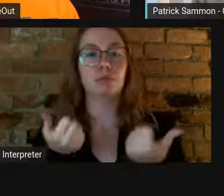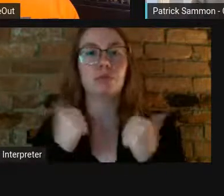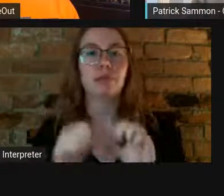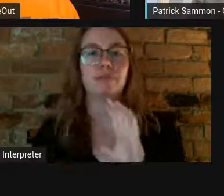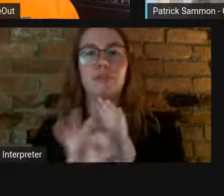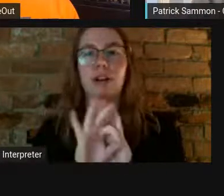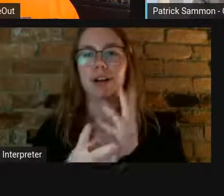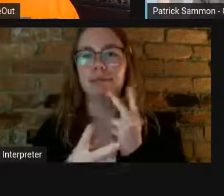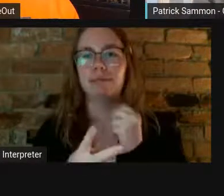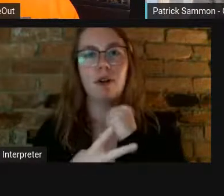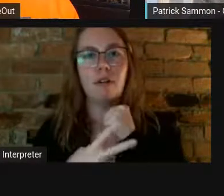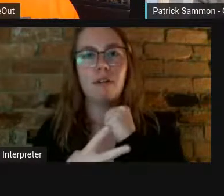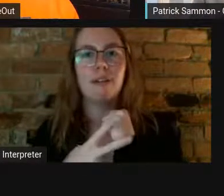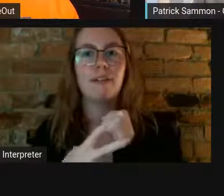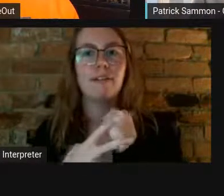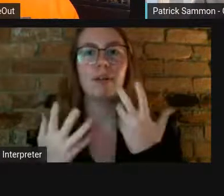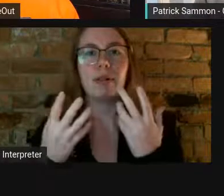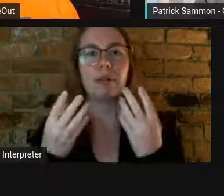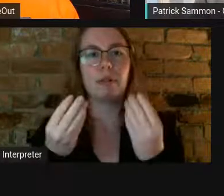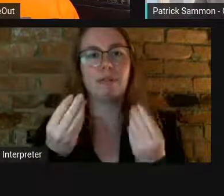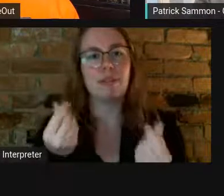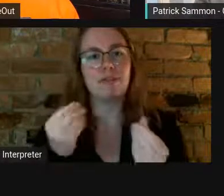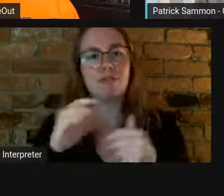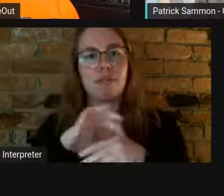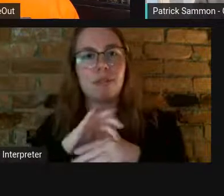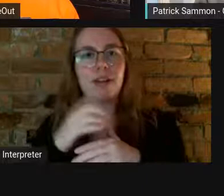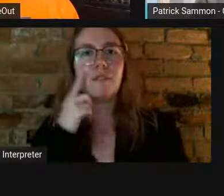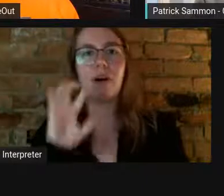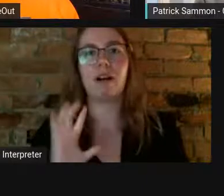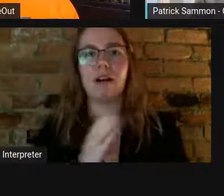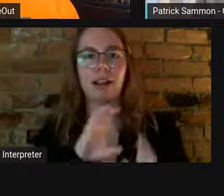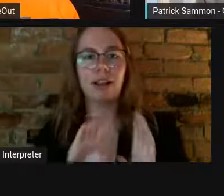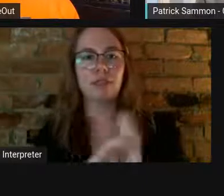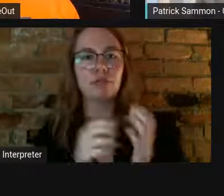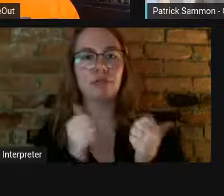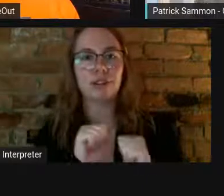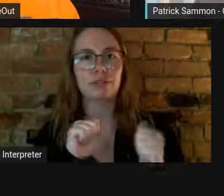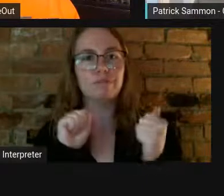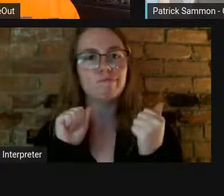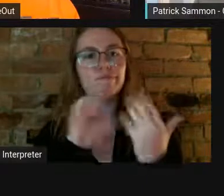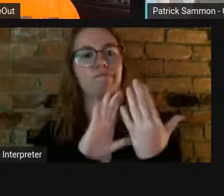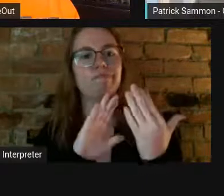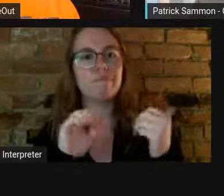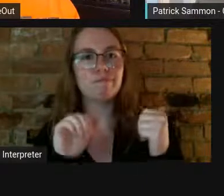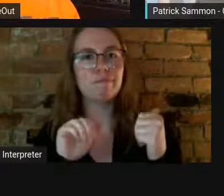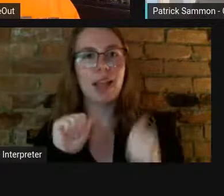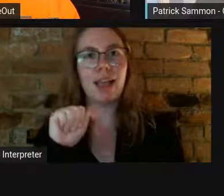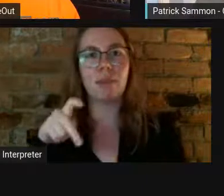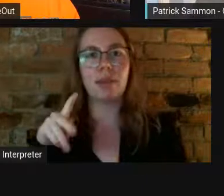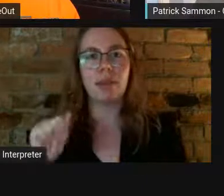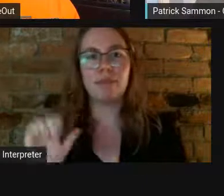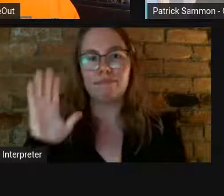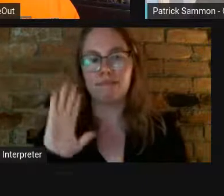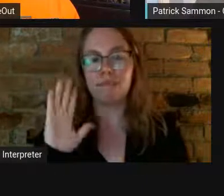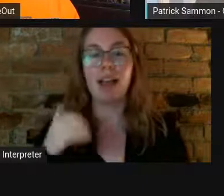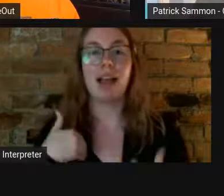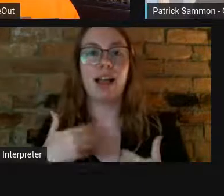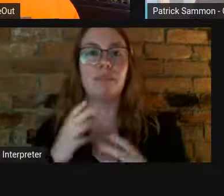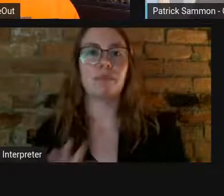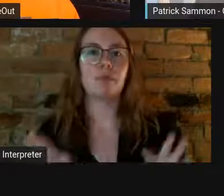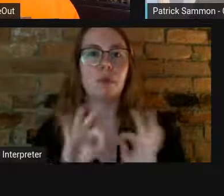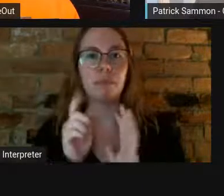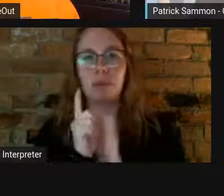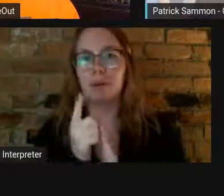main characters working for this kind of change to battle the APA back then. We have this key moment in 1971, a group